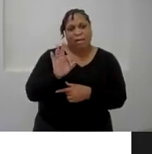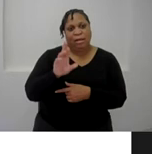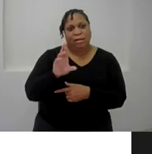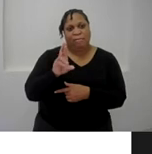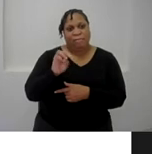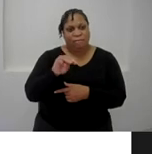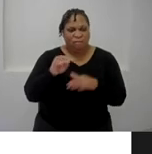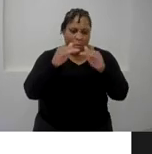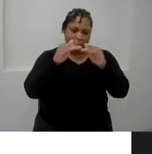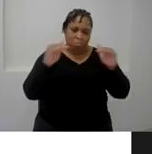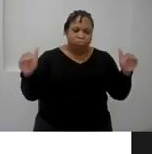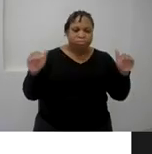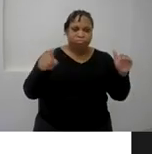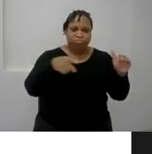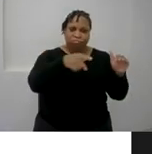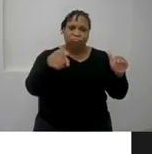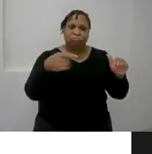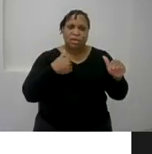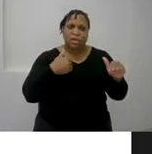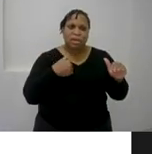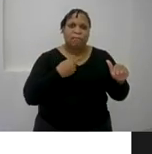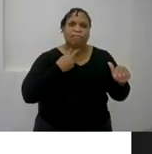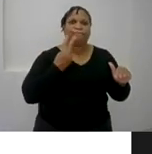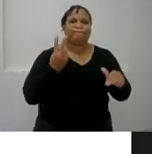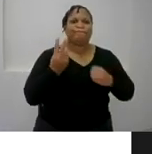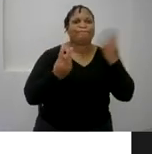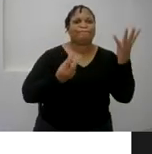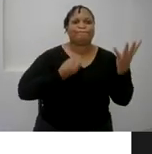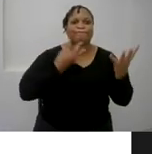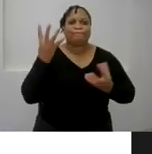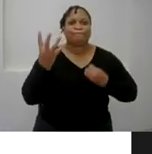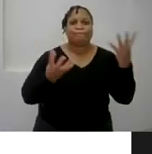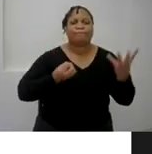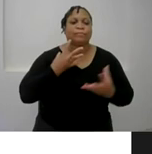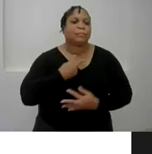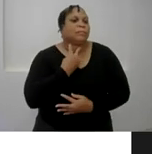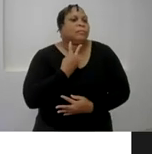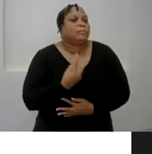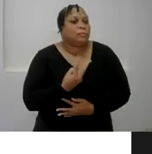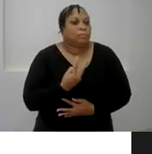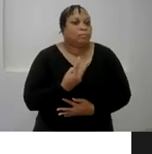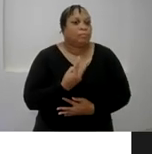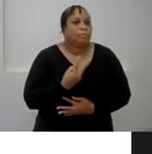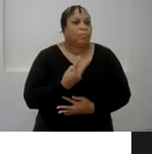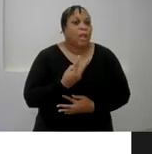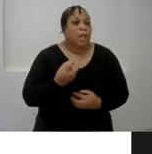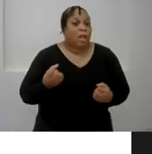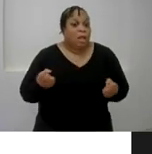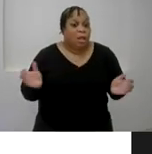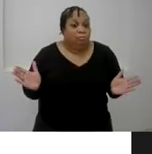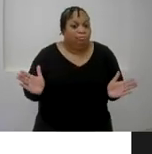or individuals to voice their opinions that will influence change at